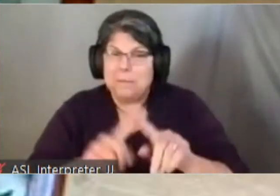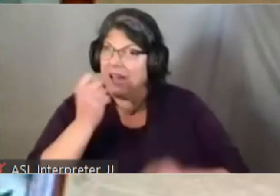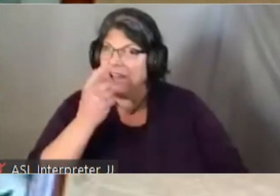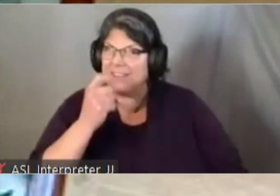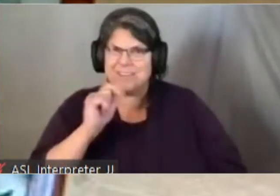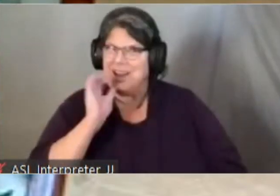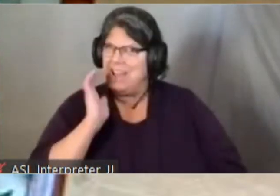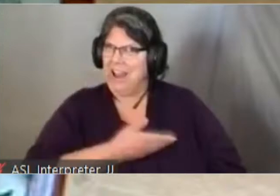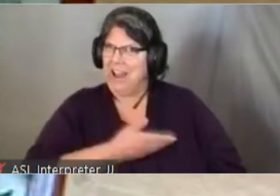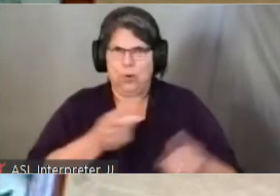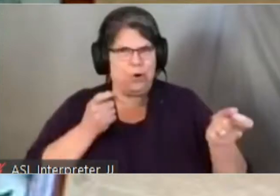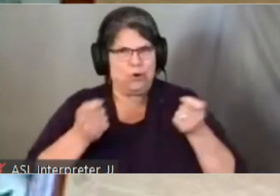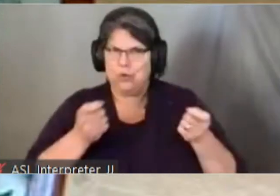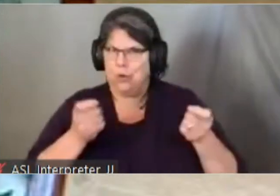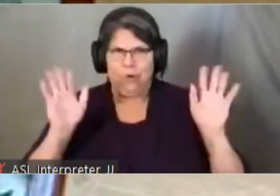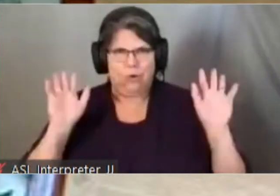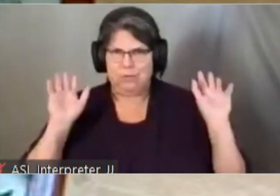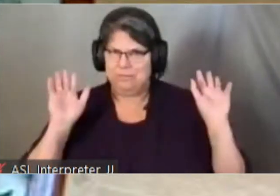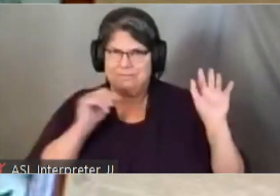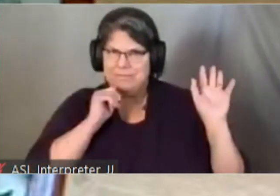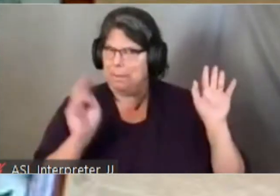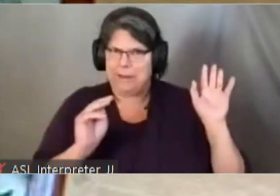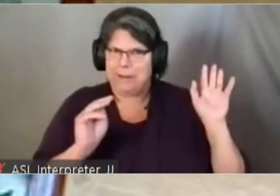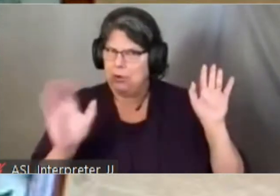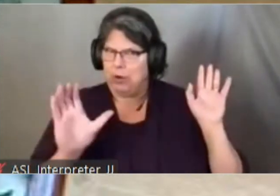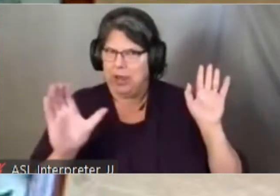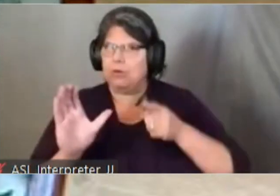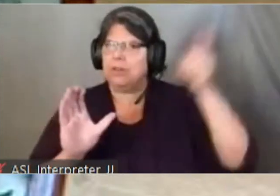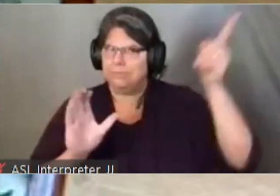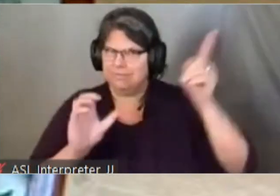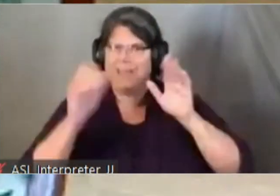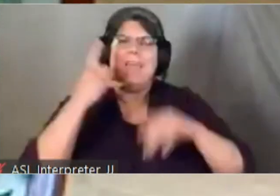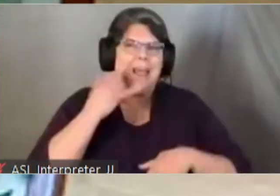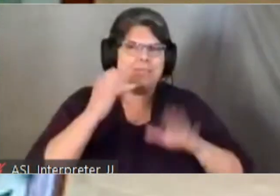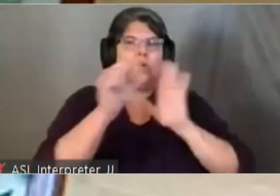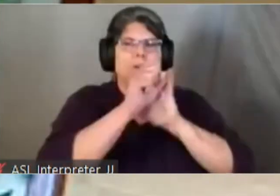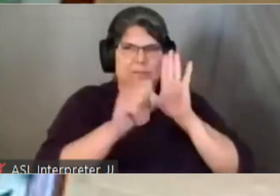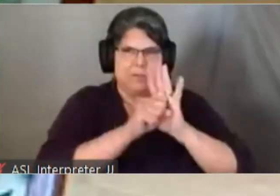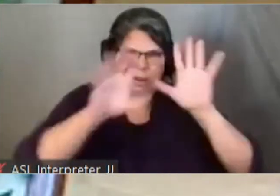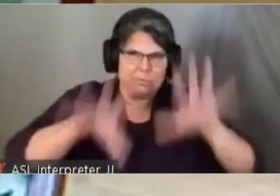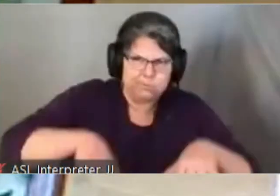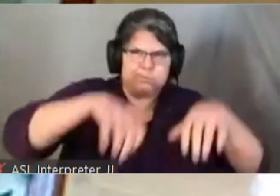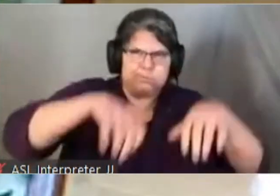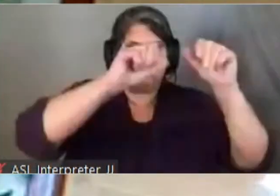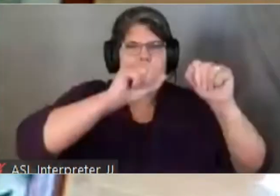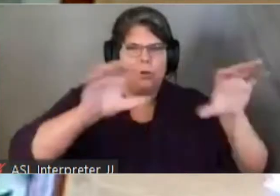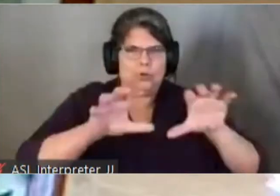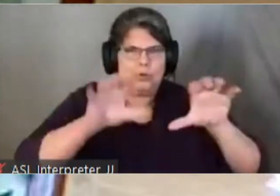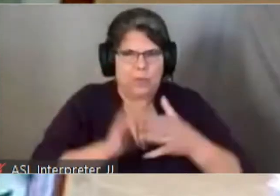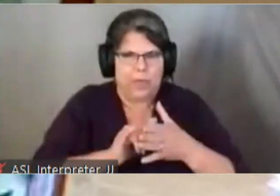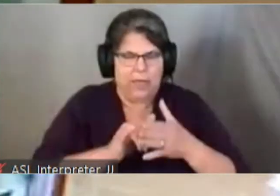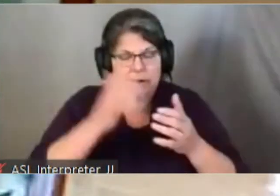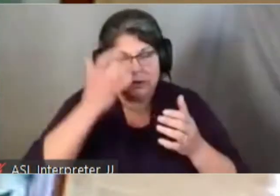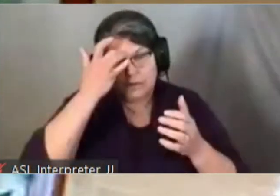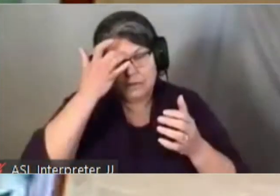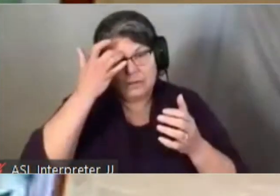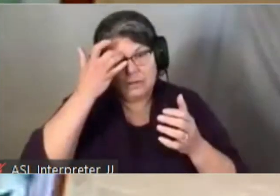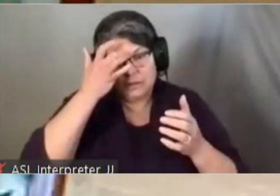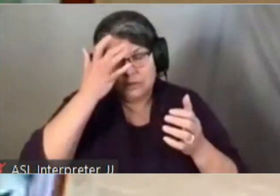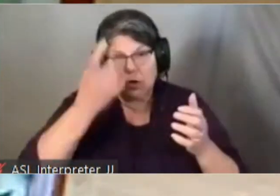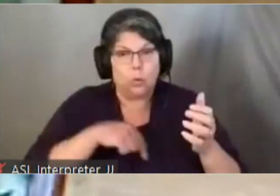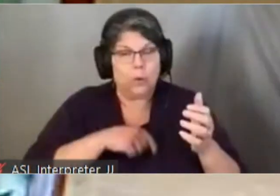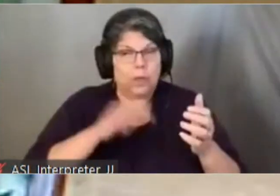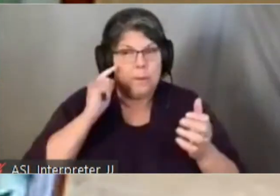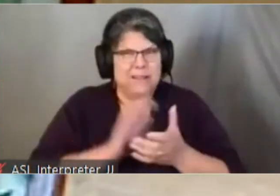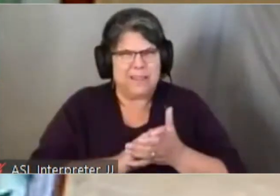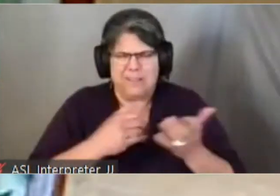a statewide system and operated by the state, we believe, I don't know if I mentioned this, I was on a